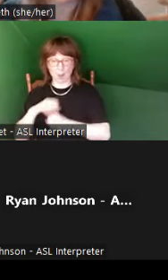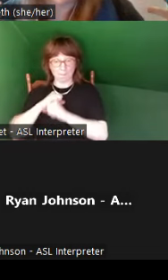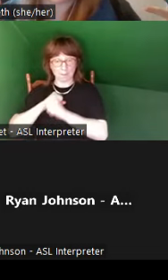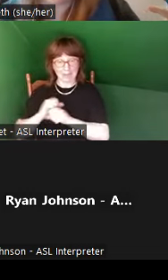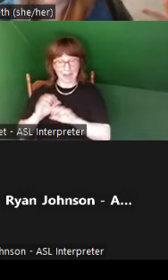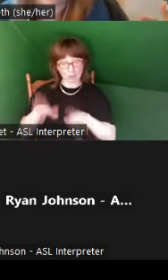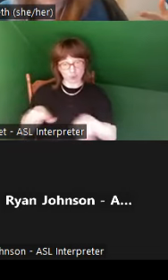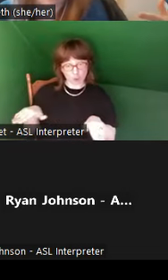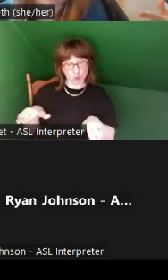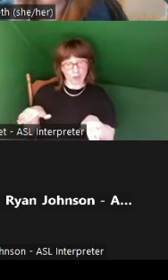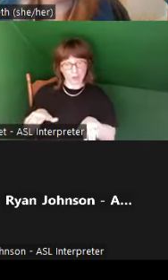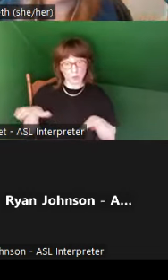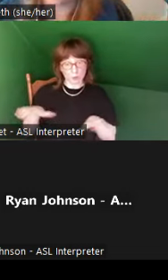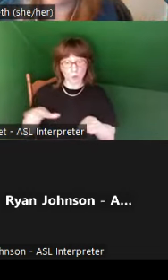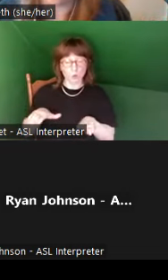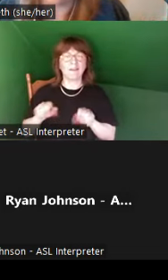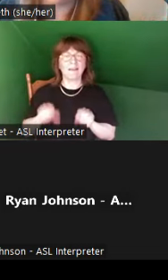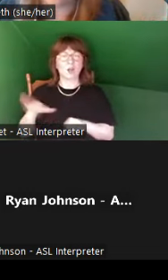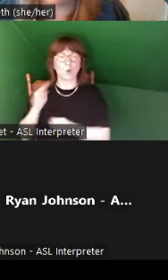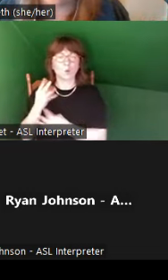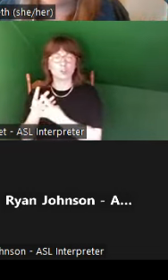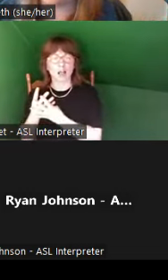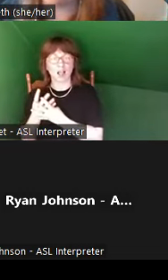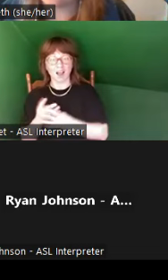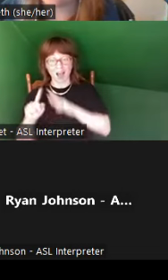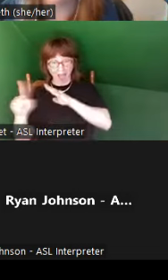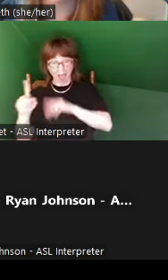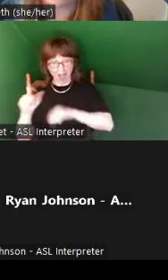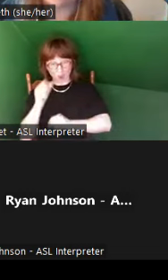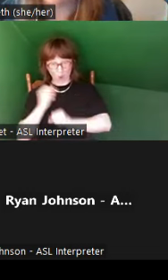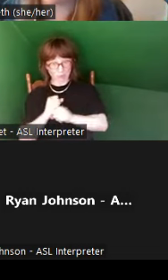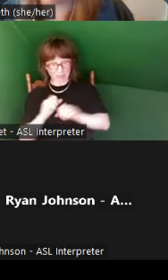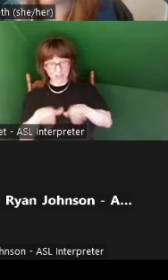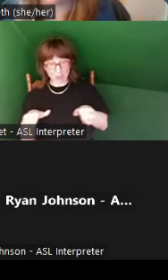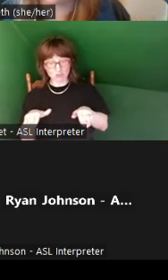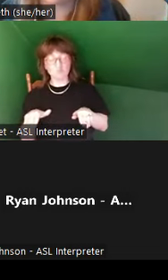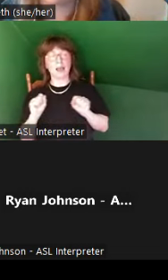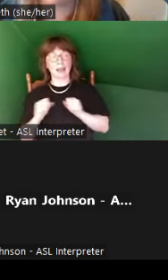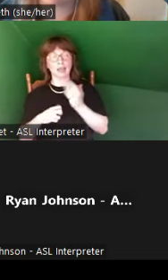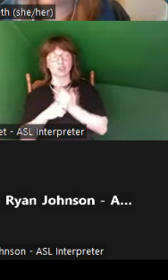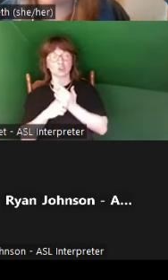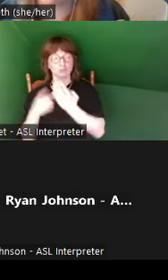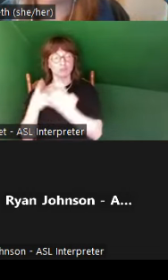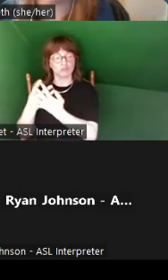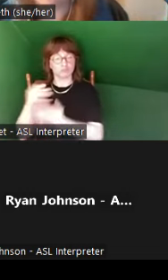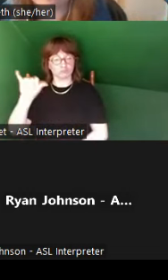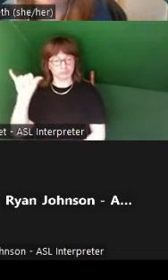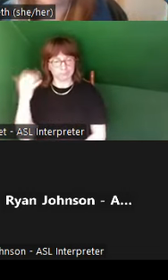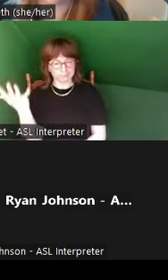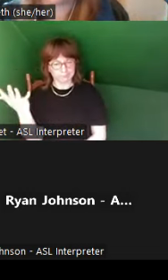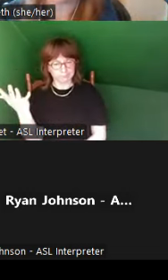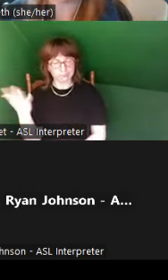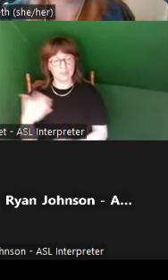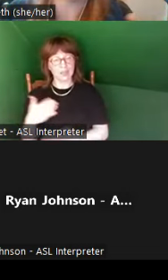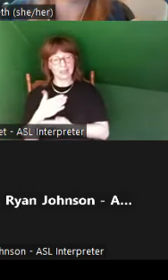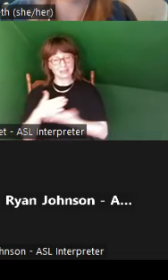but also you're criminalized if you do. And then some survivors have been coerced